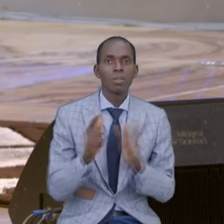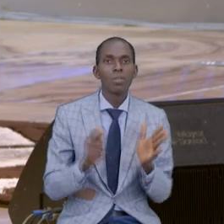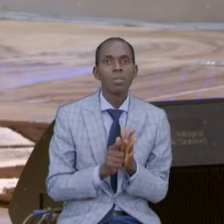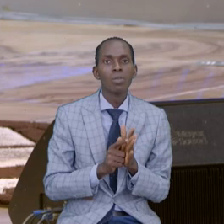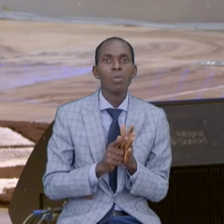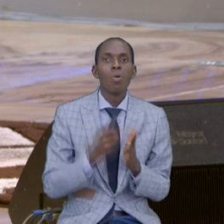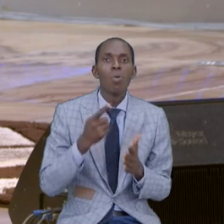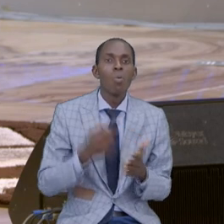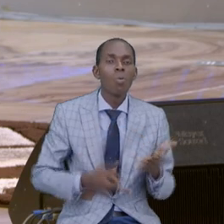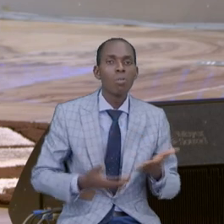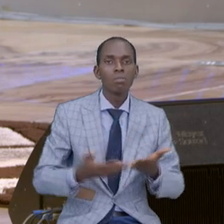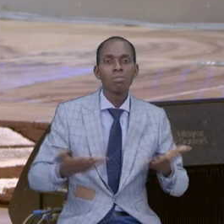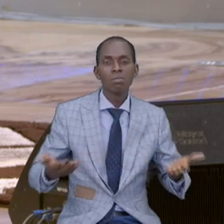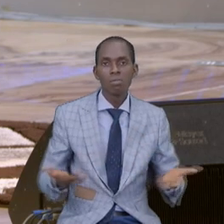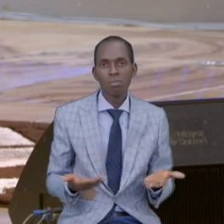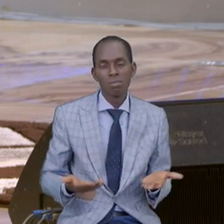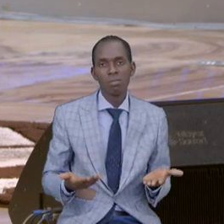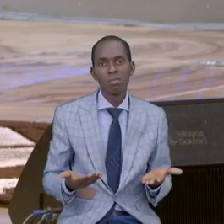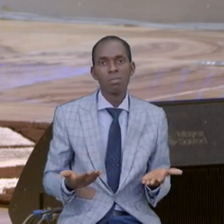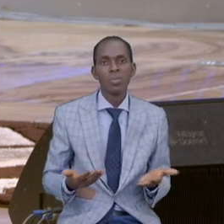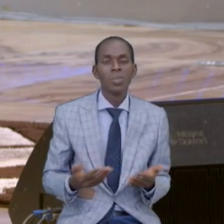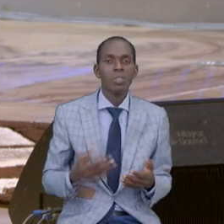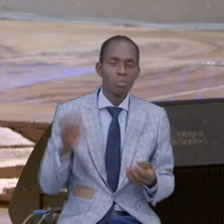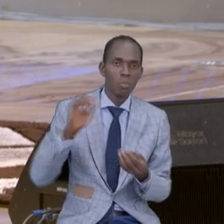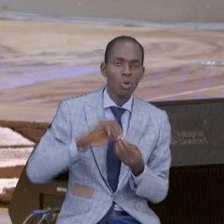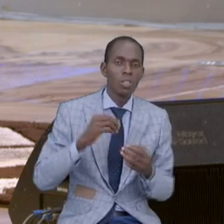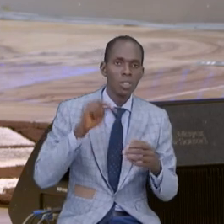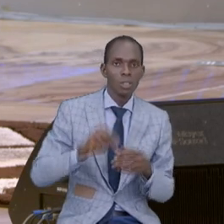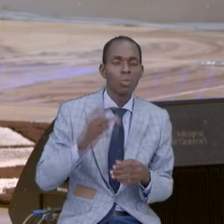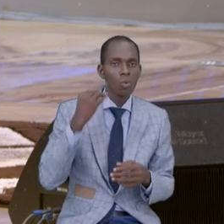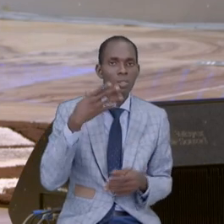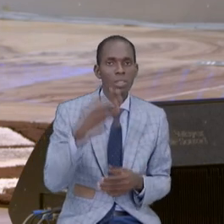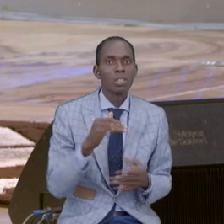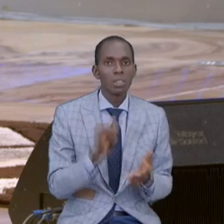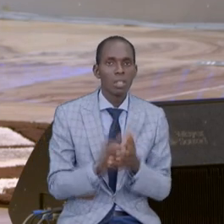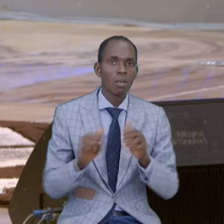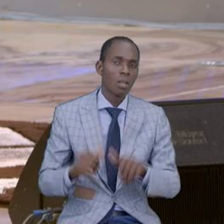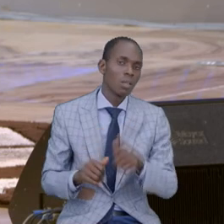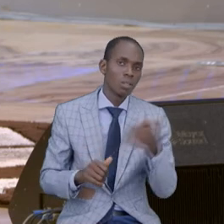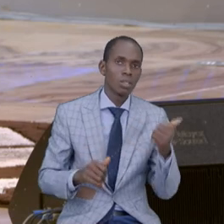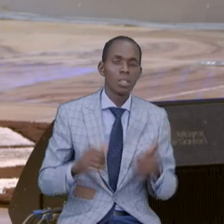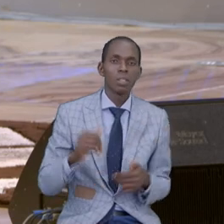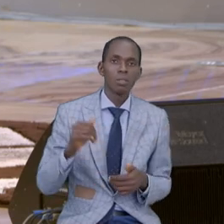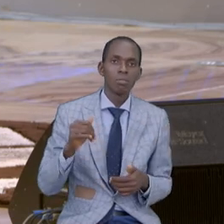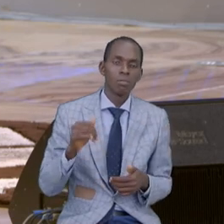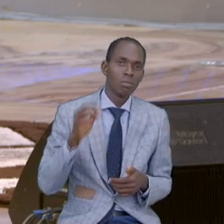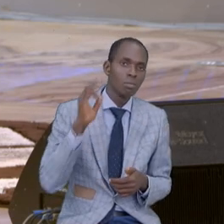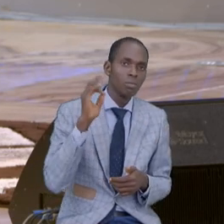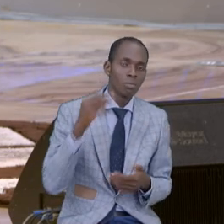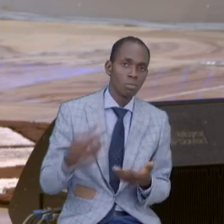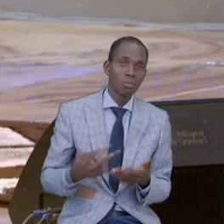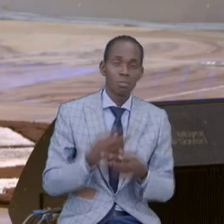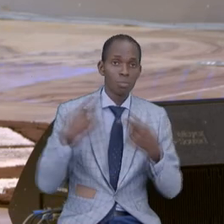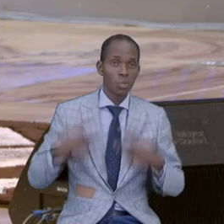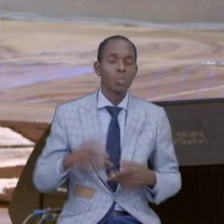what further need was there that another priest should rise